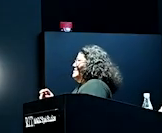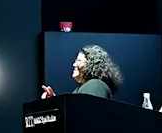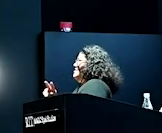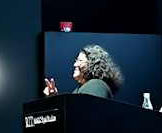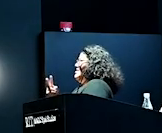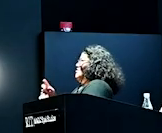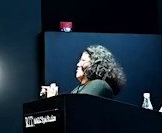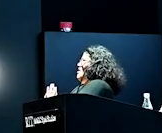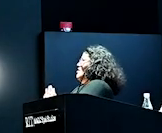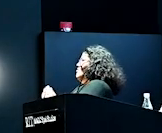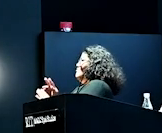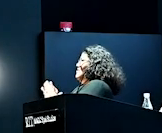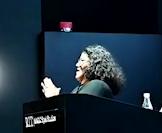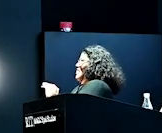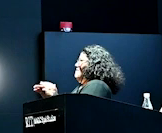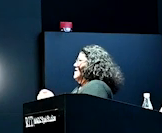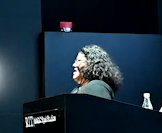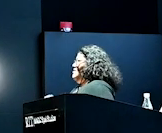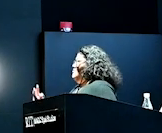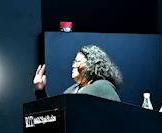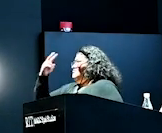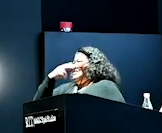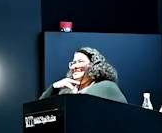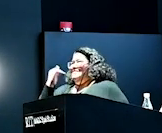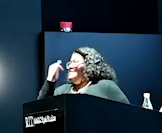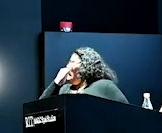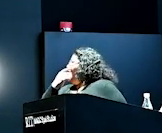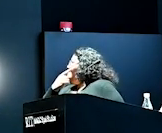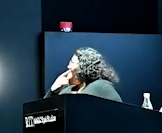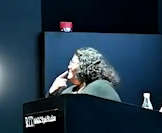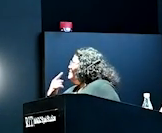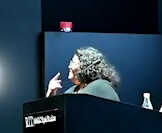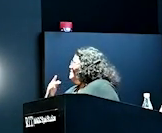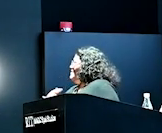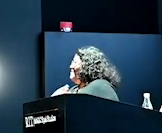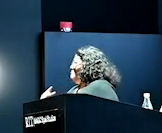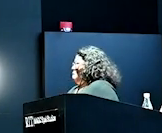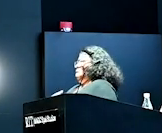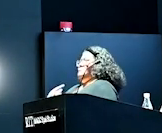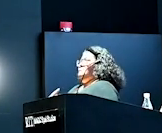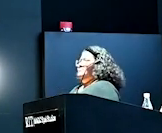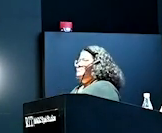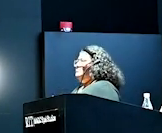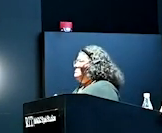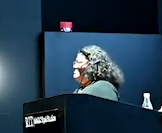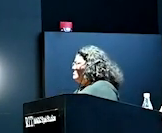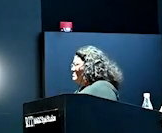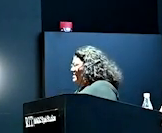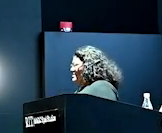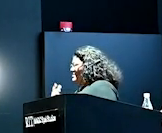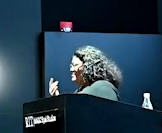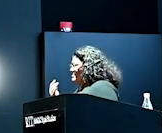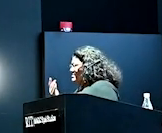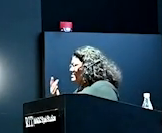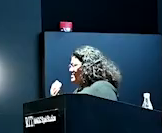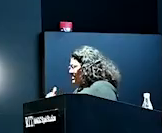at that. That's insulting to a smart person who just happens to have a brain that works